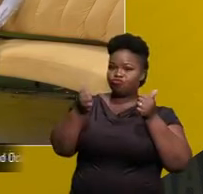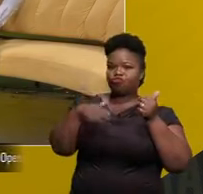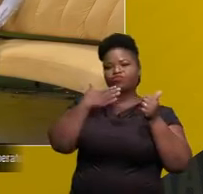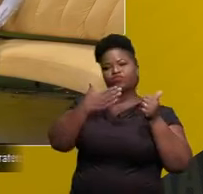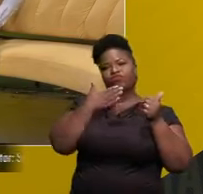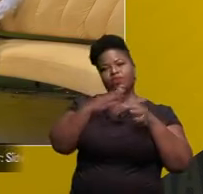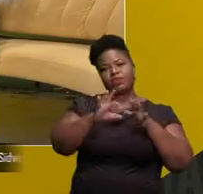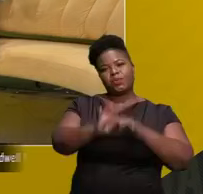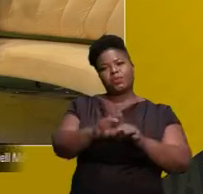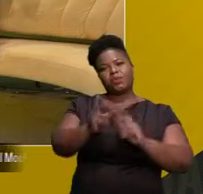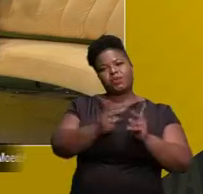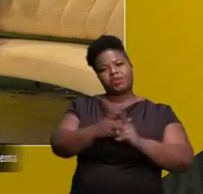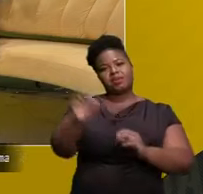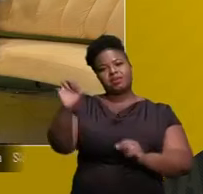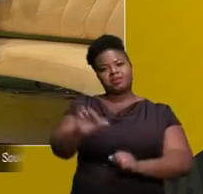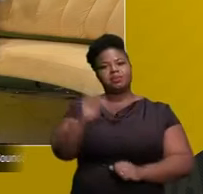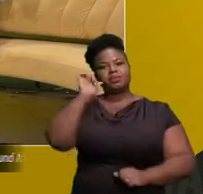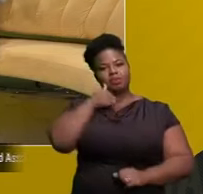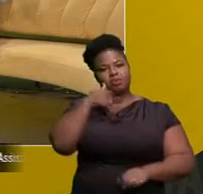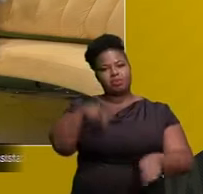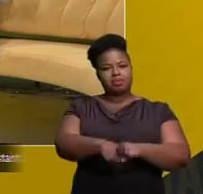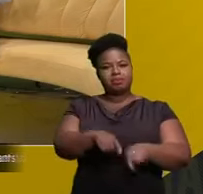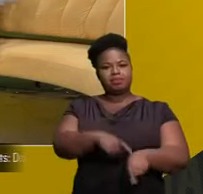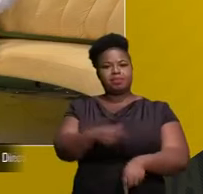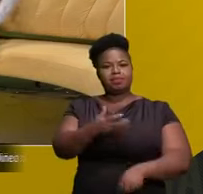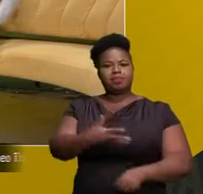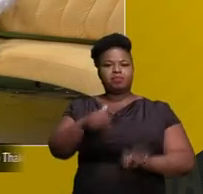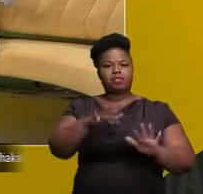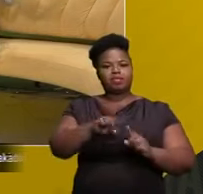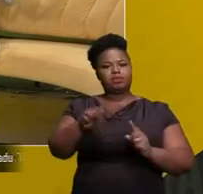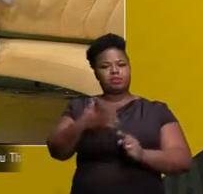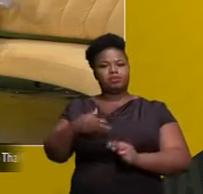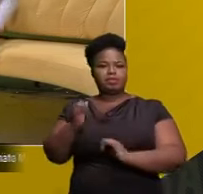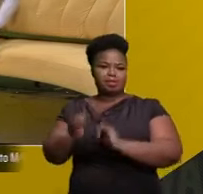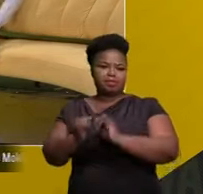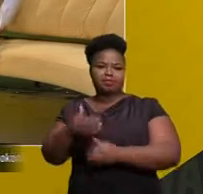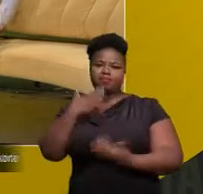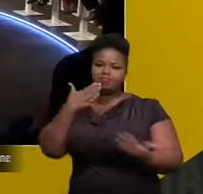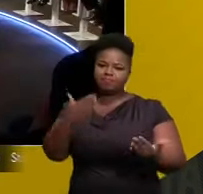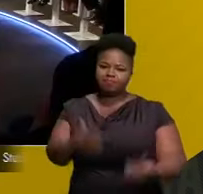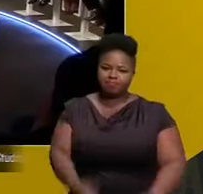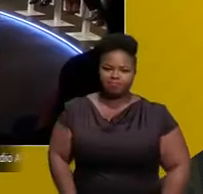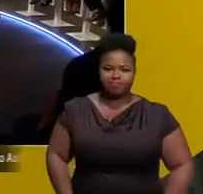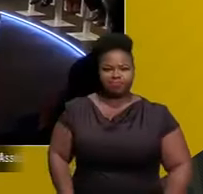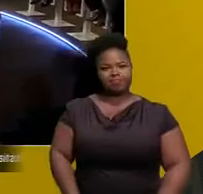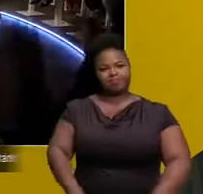Kulimaka, I feel the footage stand exactly at this time, 10:30 to 11:30. Sibonge. Thank you.